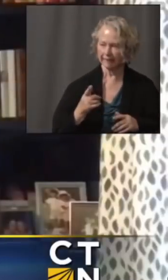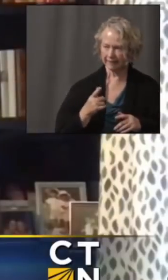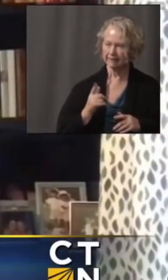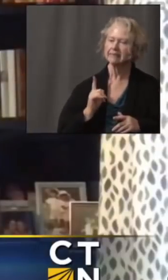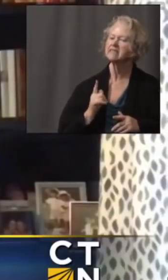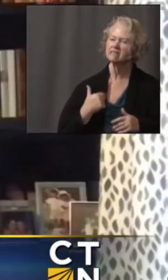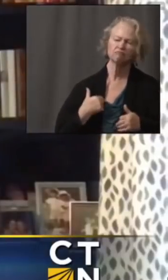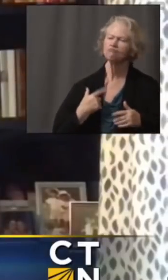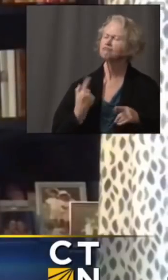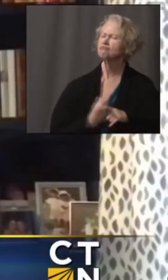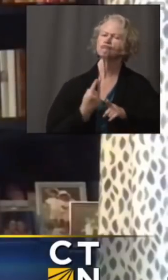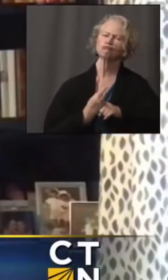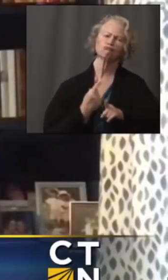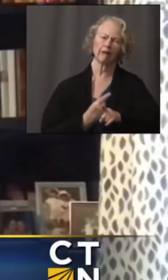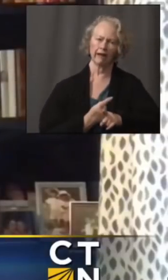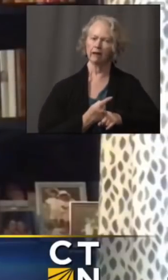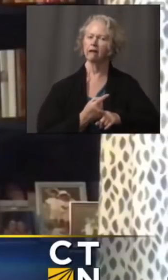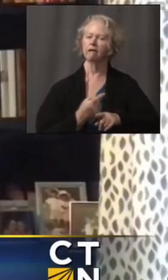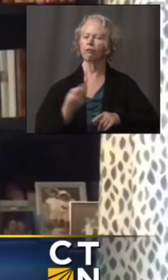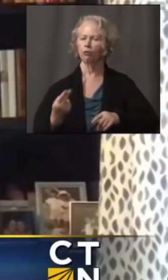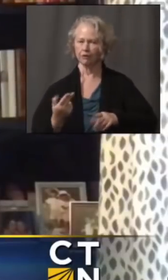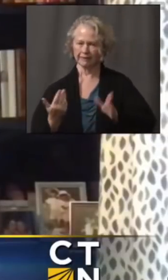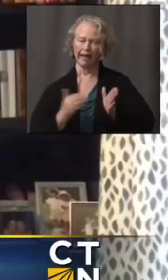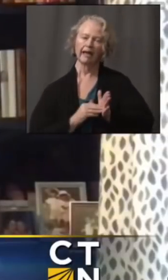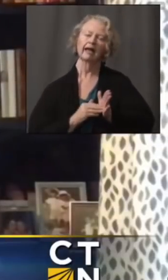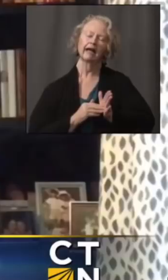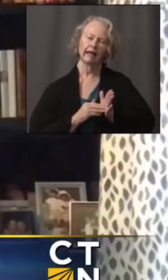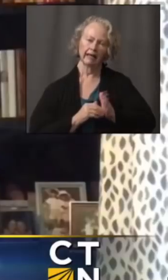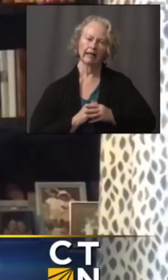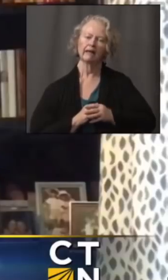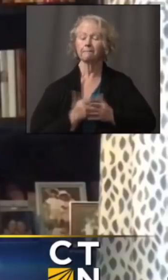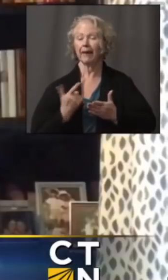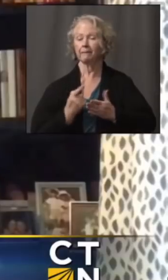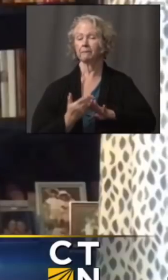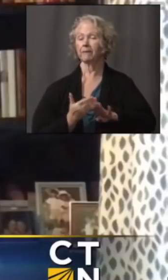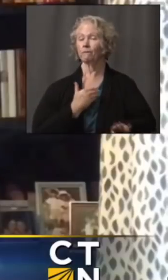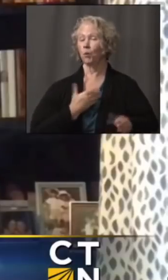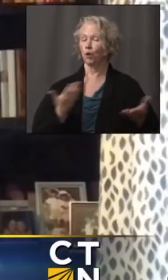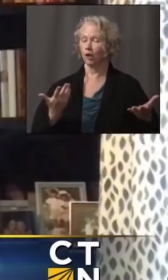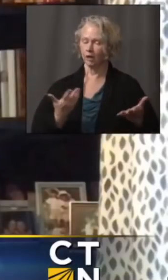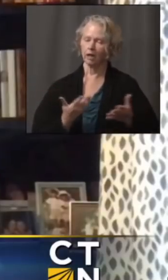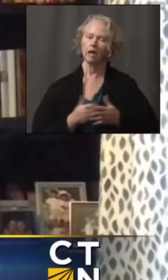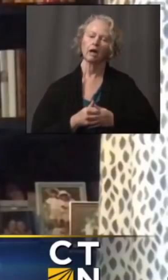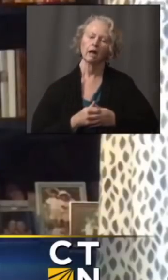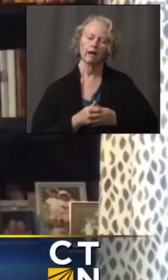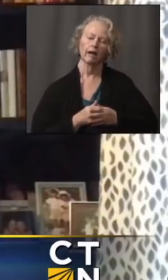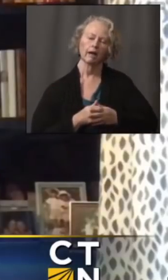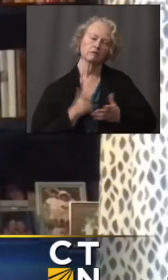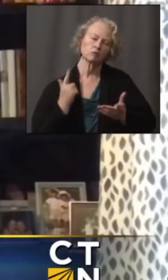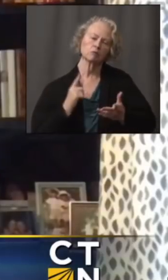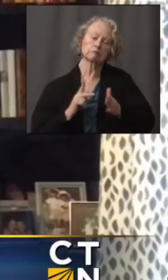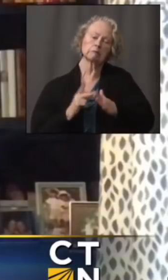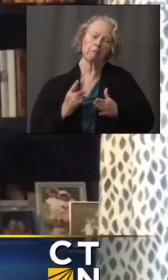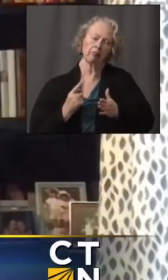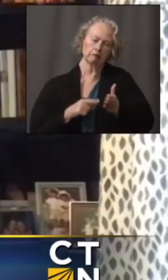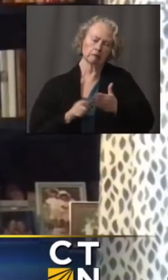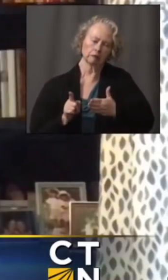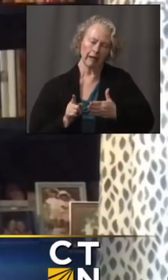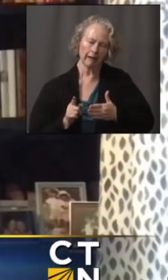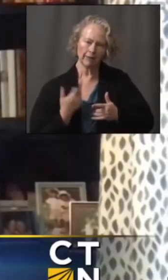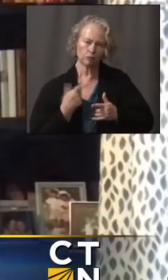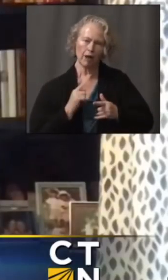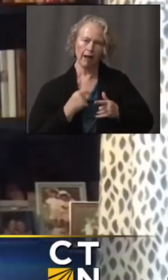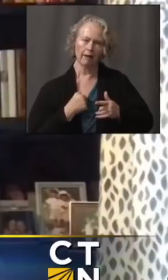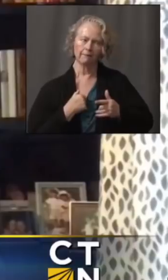my regular basis, which is Thursday. Maybe I do it again sooner, just to, double check that, I'm not